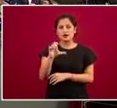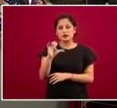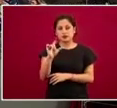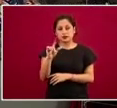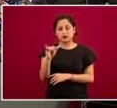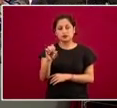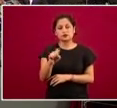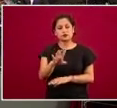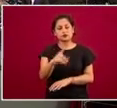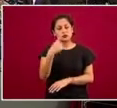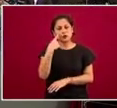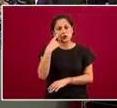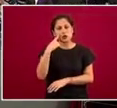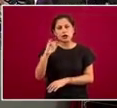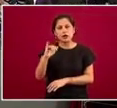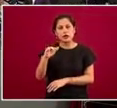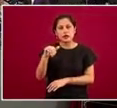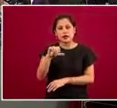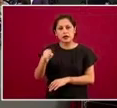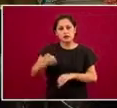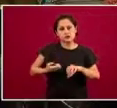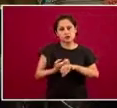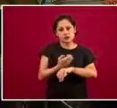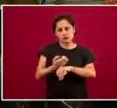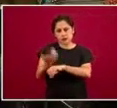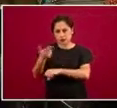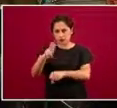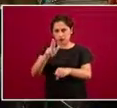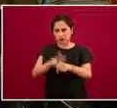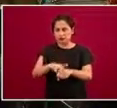Doctor, there is huge concern in the IMSS hospitals